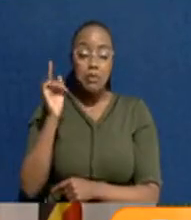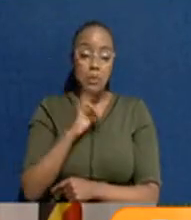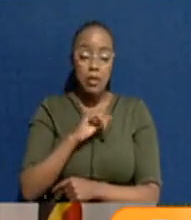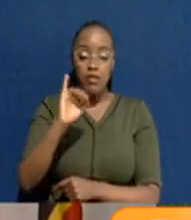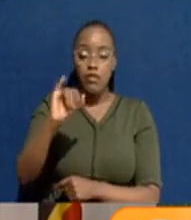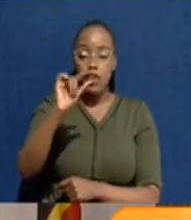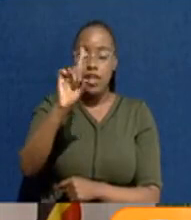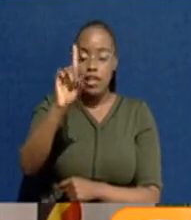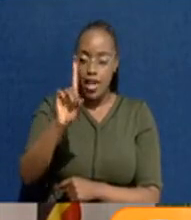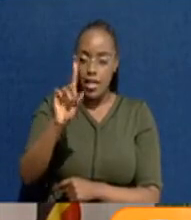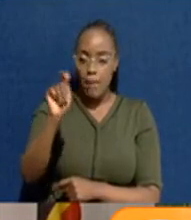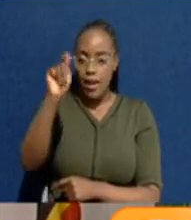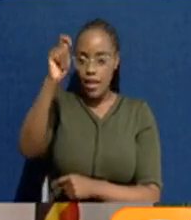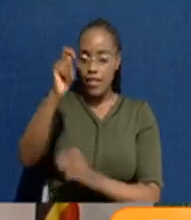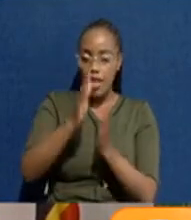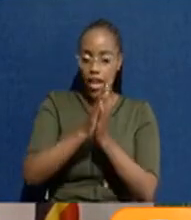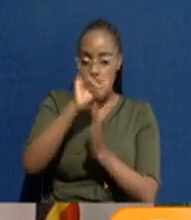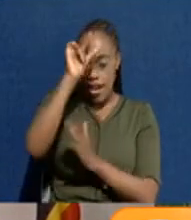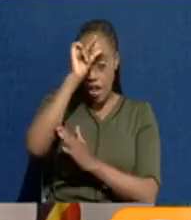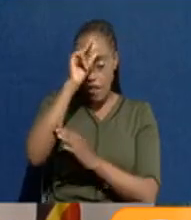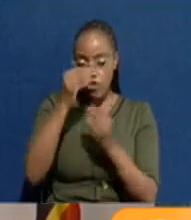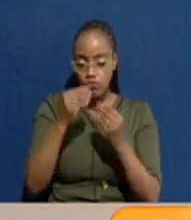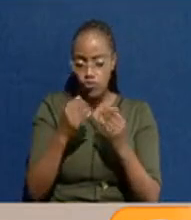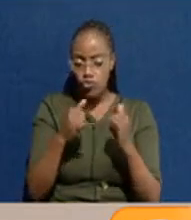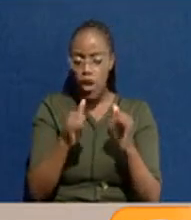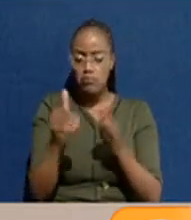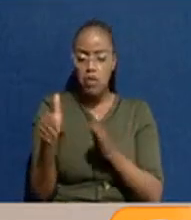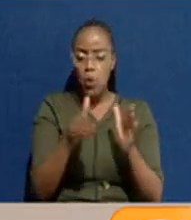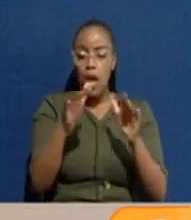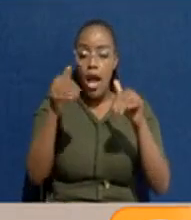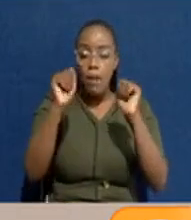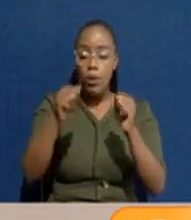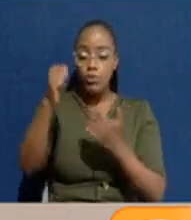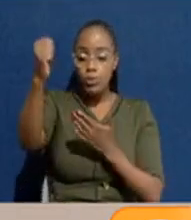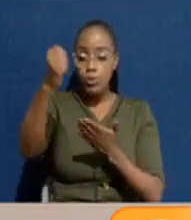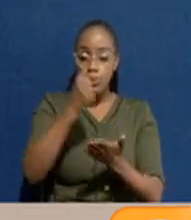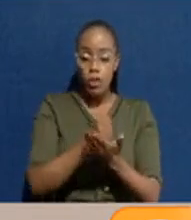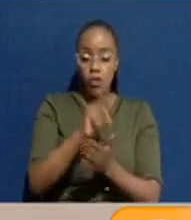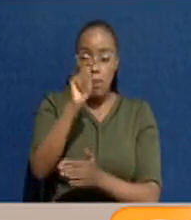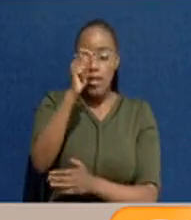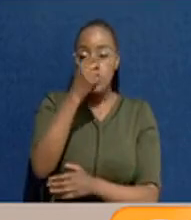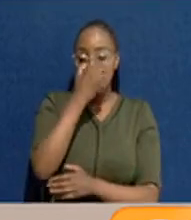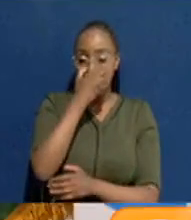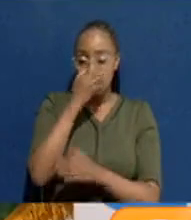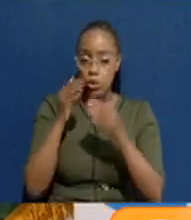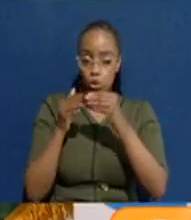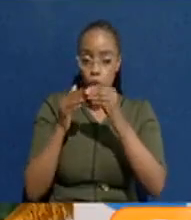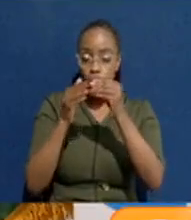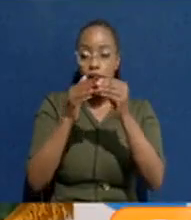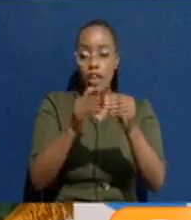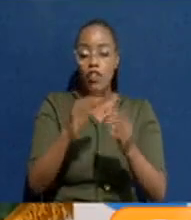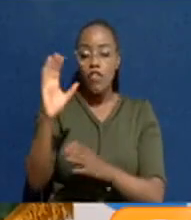heads of state and government is expected to fine-tune a formula that will place President William Ruto on the driving seat of